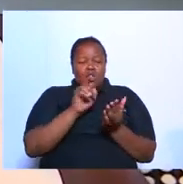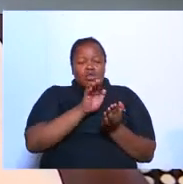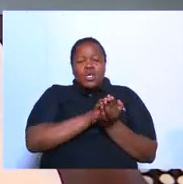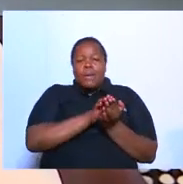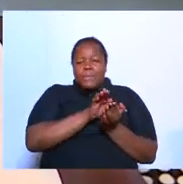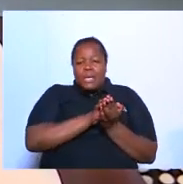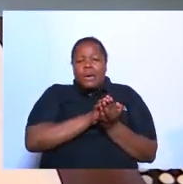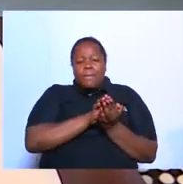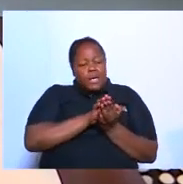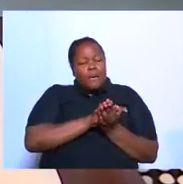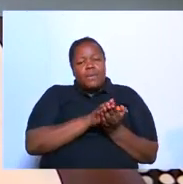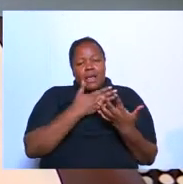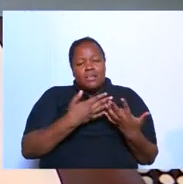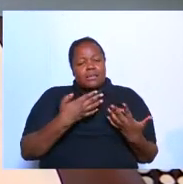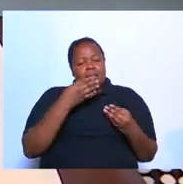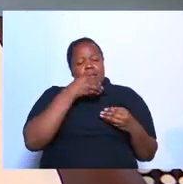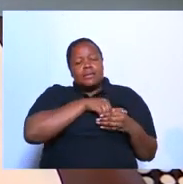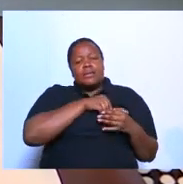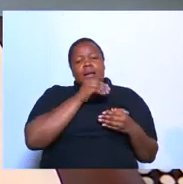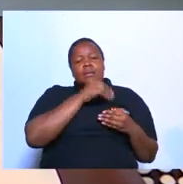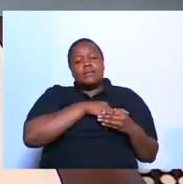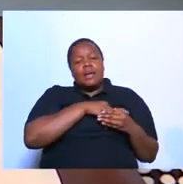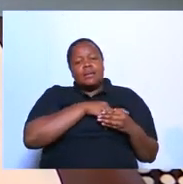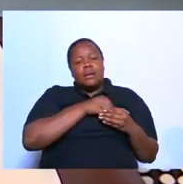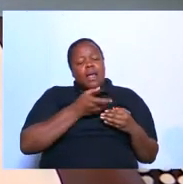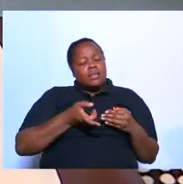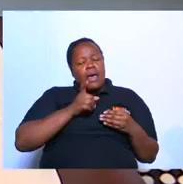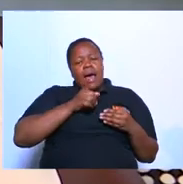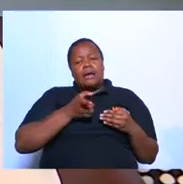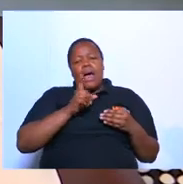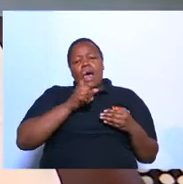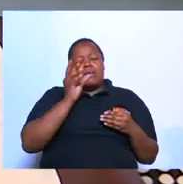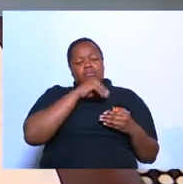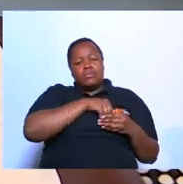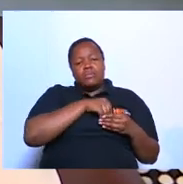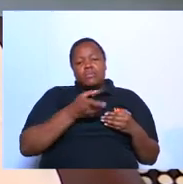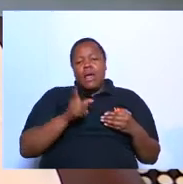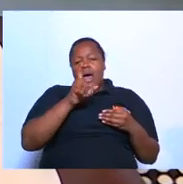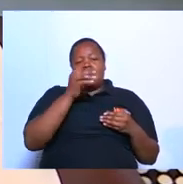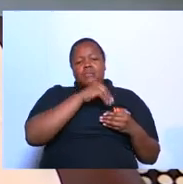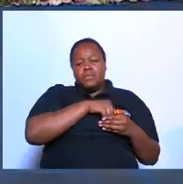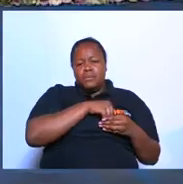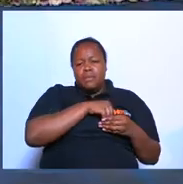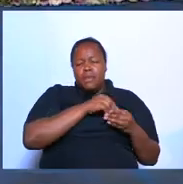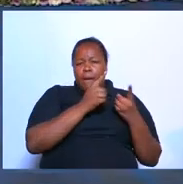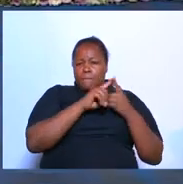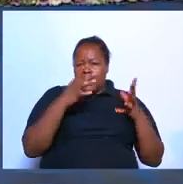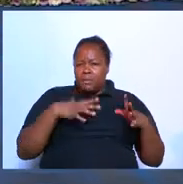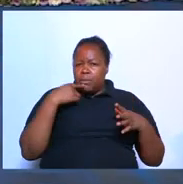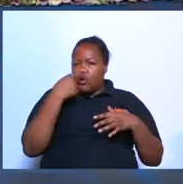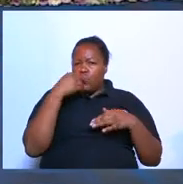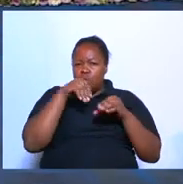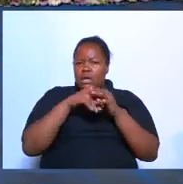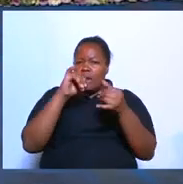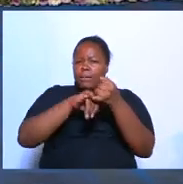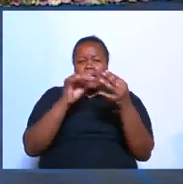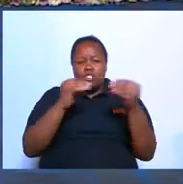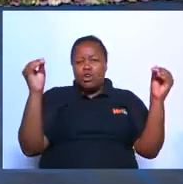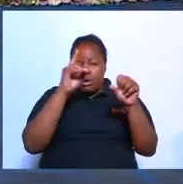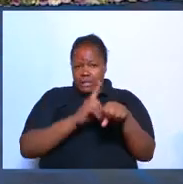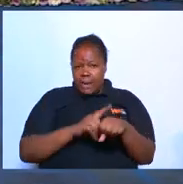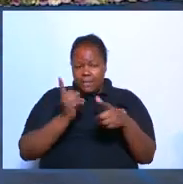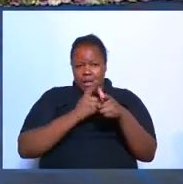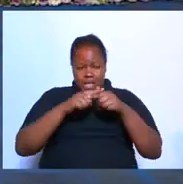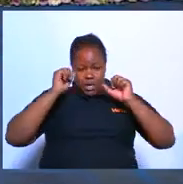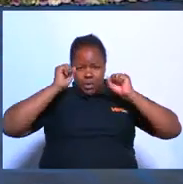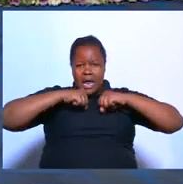inside of you they pile up they pile up for those who have been in marriage for a long time they